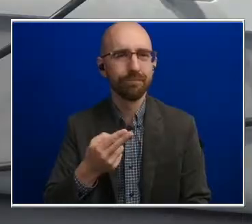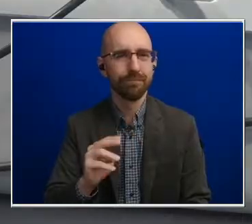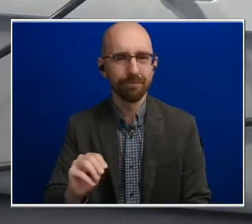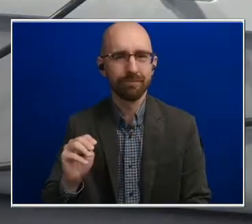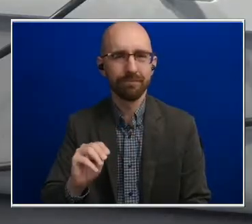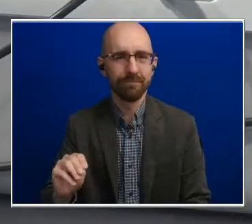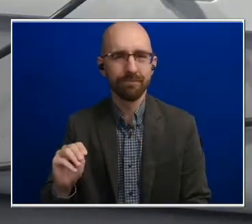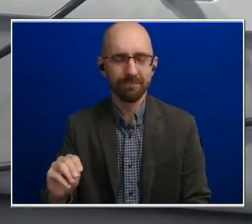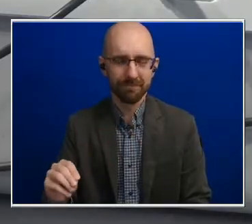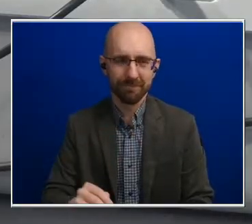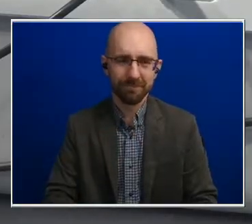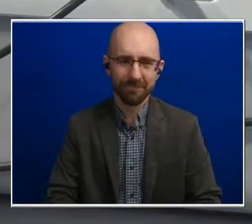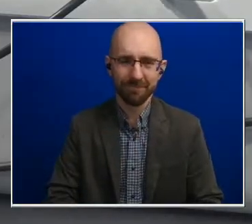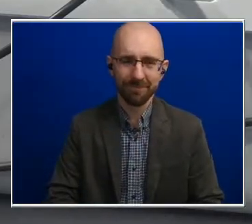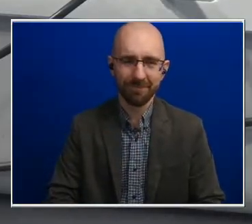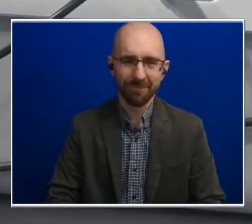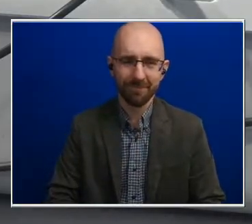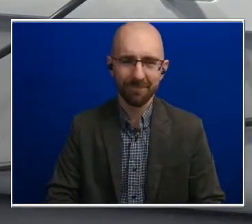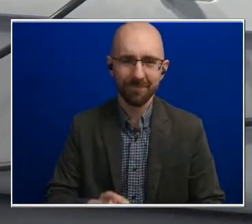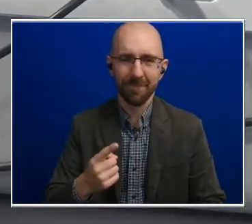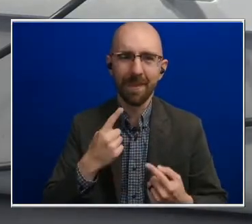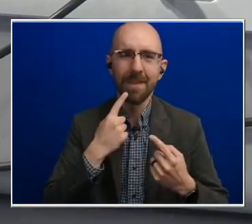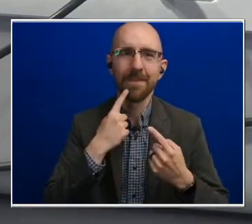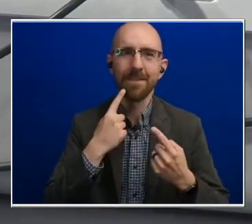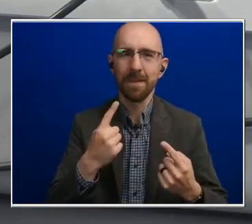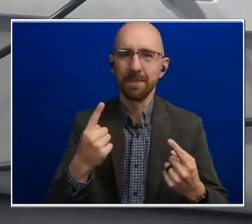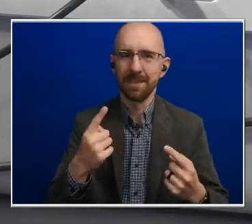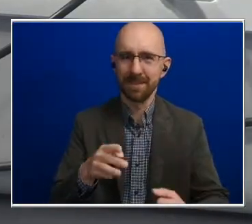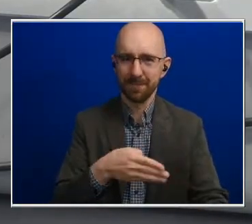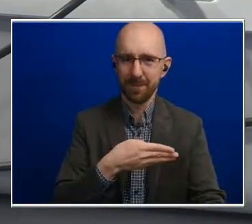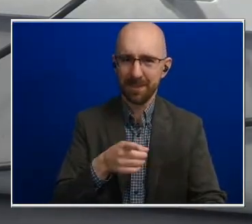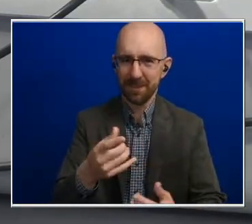That's one of the most famous chords.